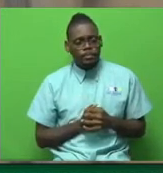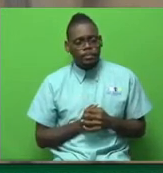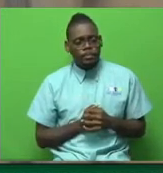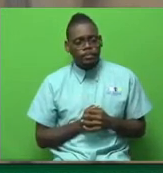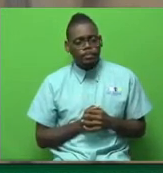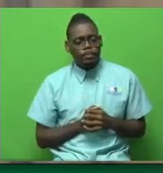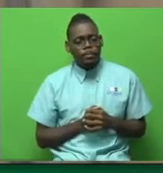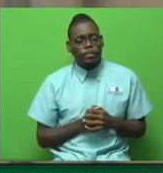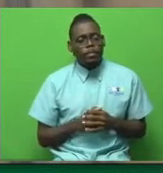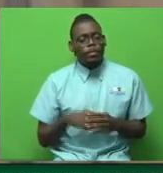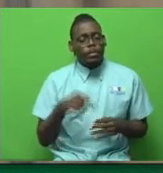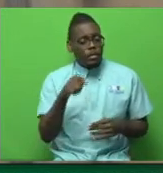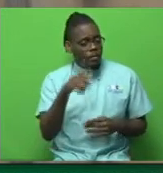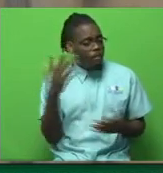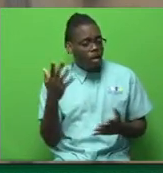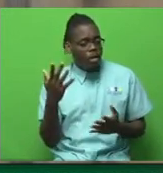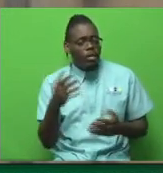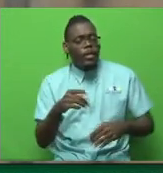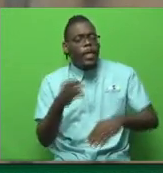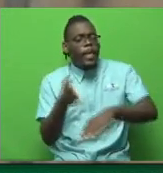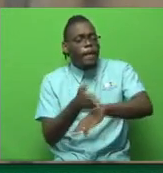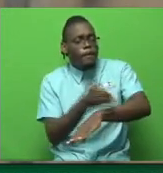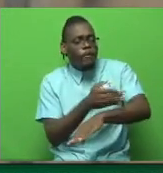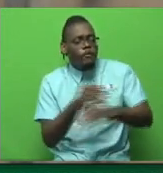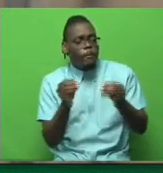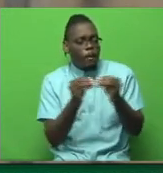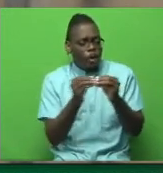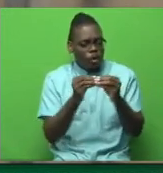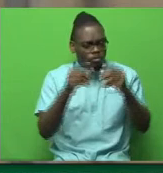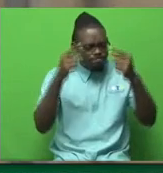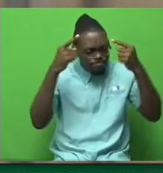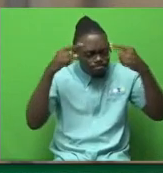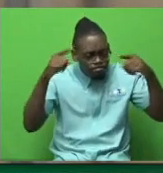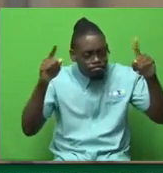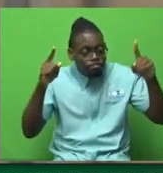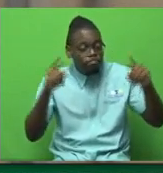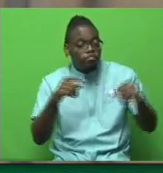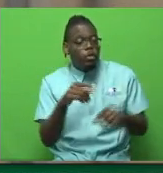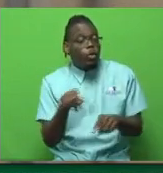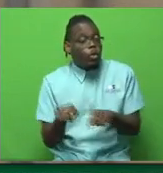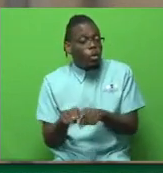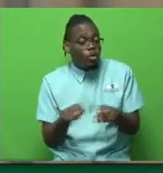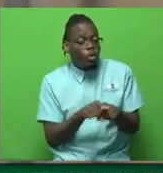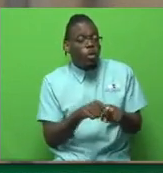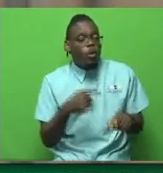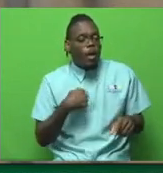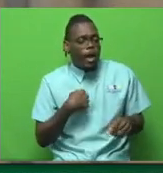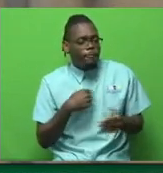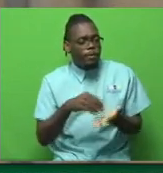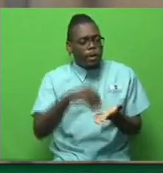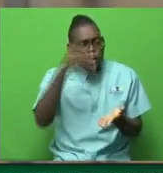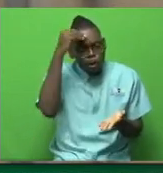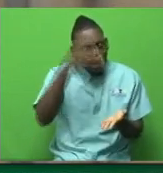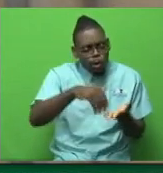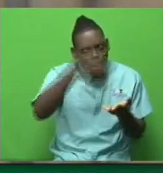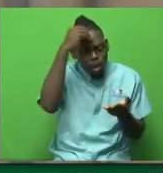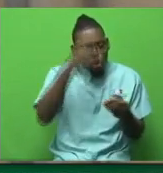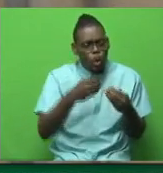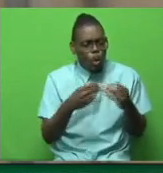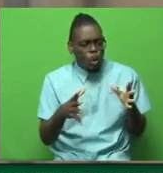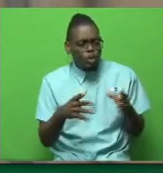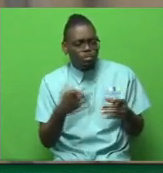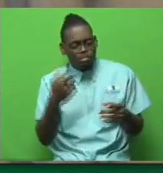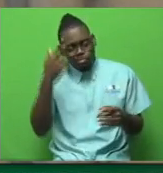Equity of Education opportunity mitigating the effects of learning loss Mr Deputy speaker